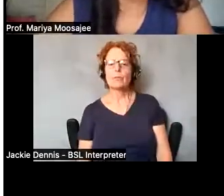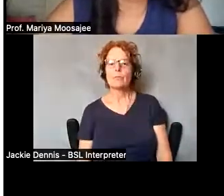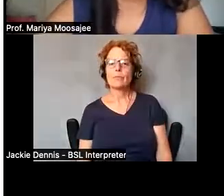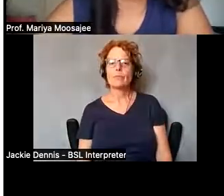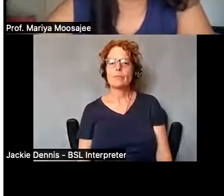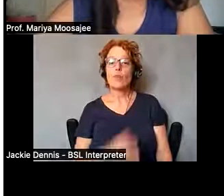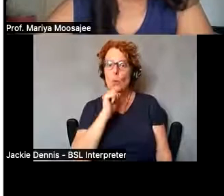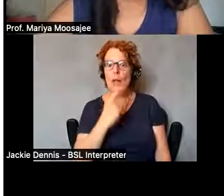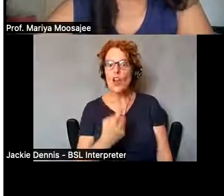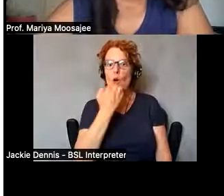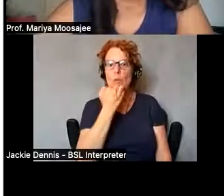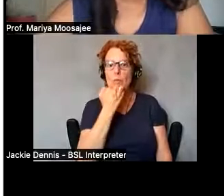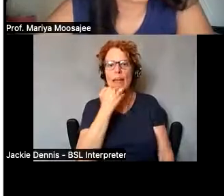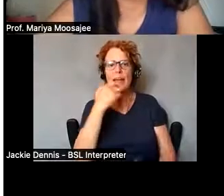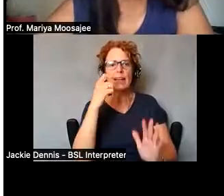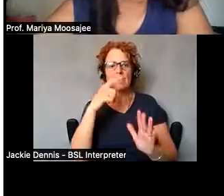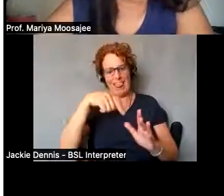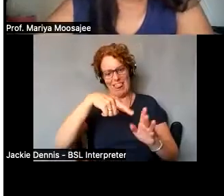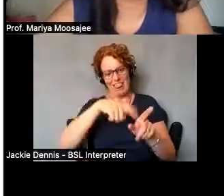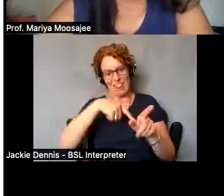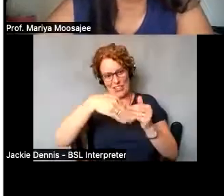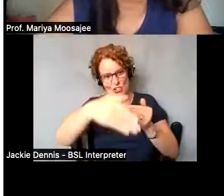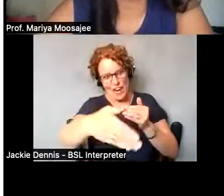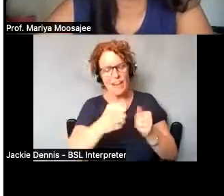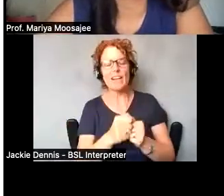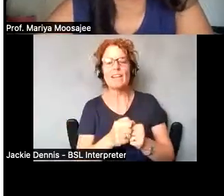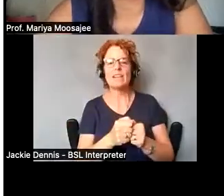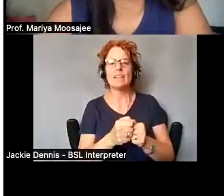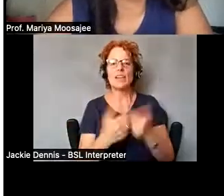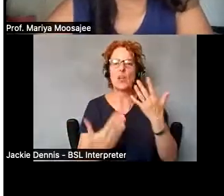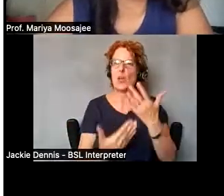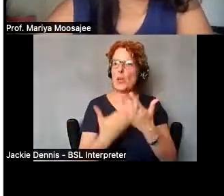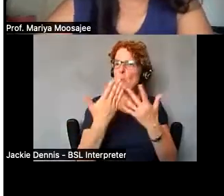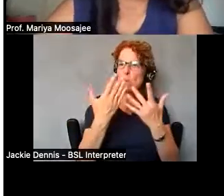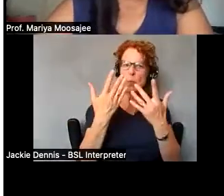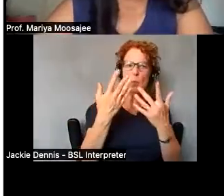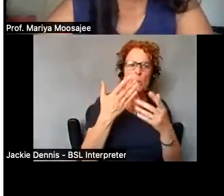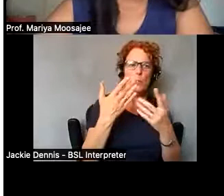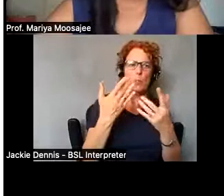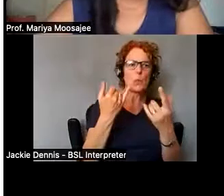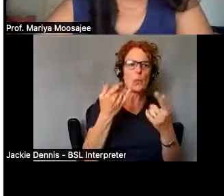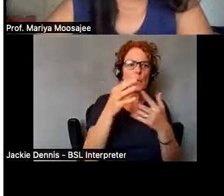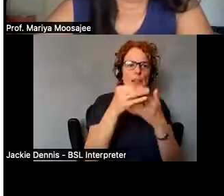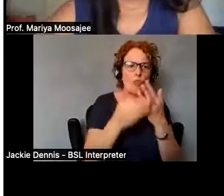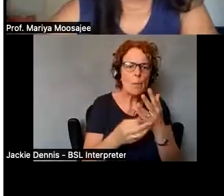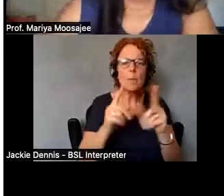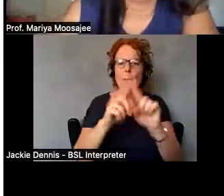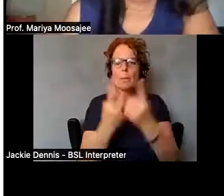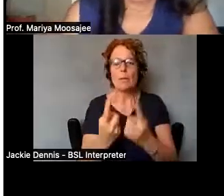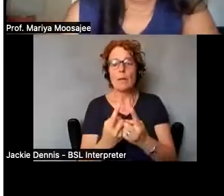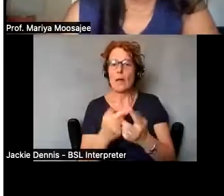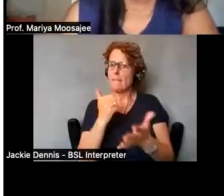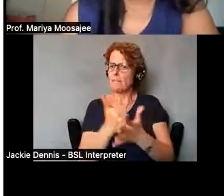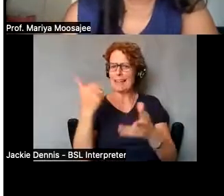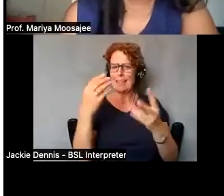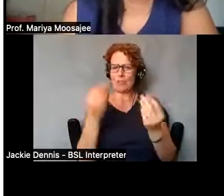new update later this year of the whole site for new conditions, up-to-date research, but it's really great. It's a great resource for